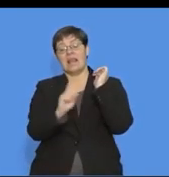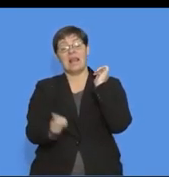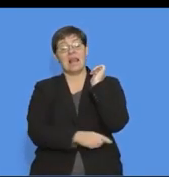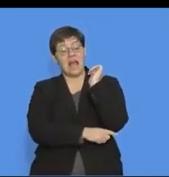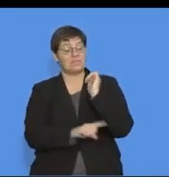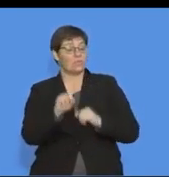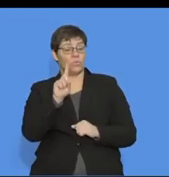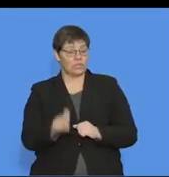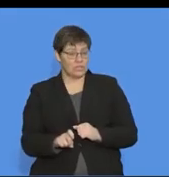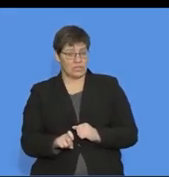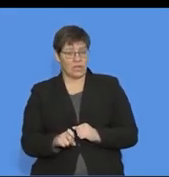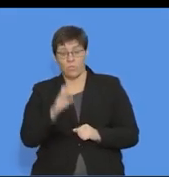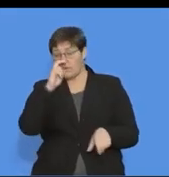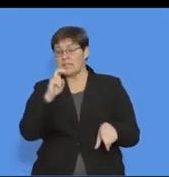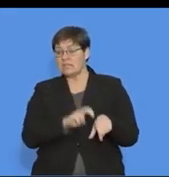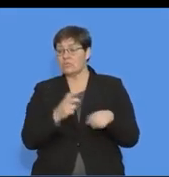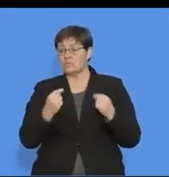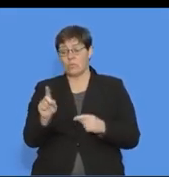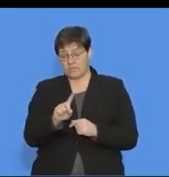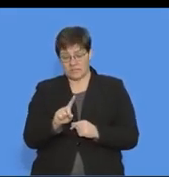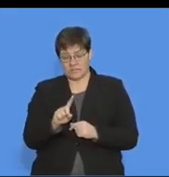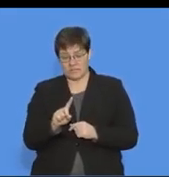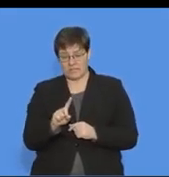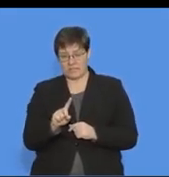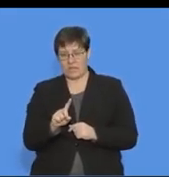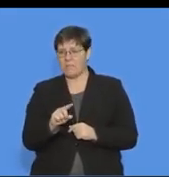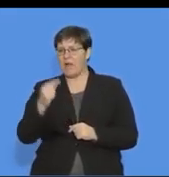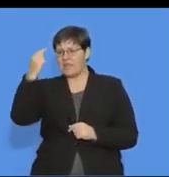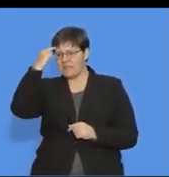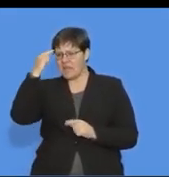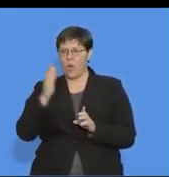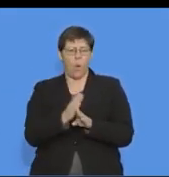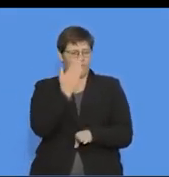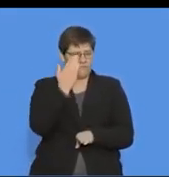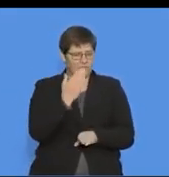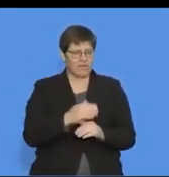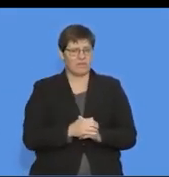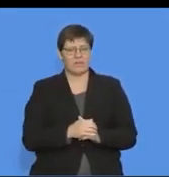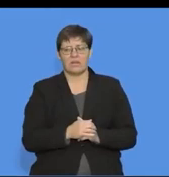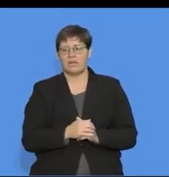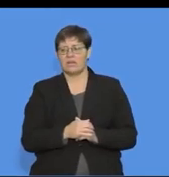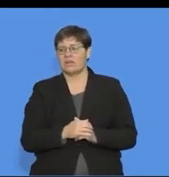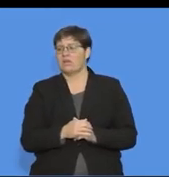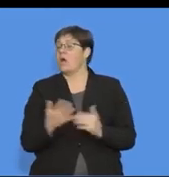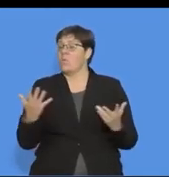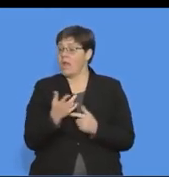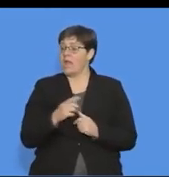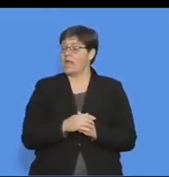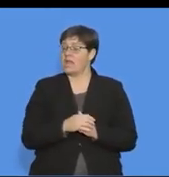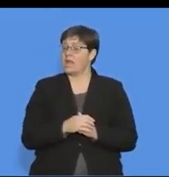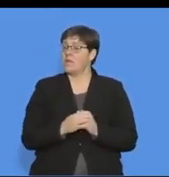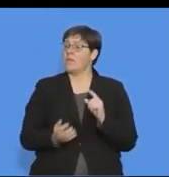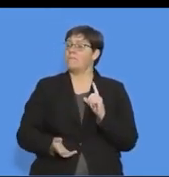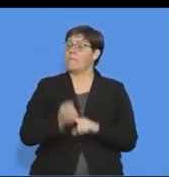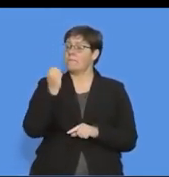we actually would need to do here, just so that, because I think I took it out, will be the one where we actually